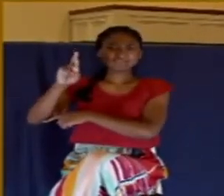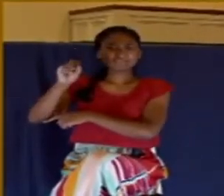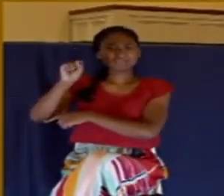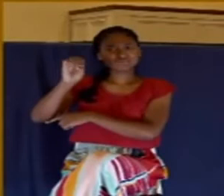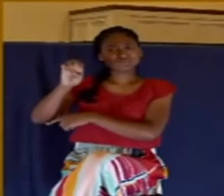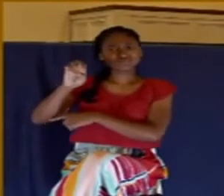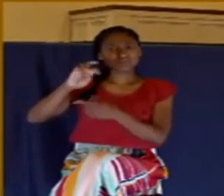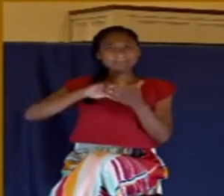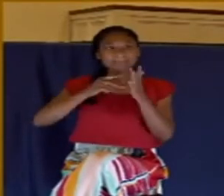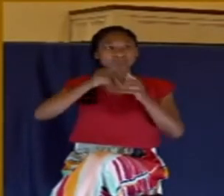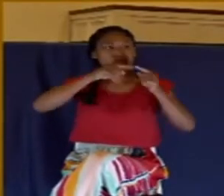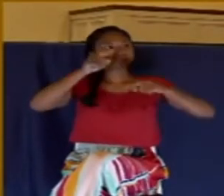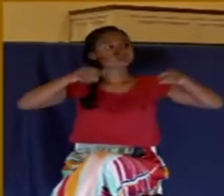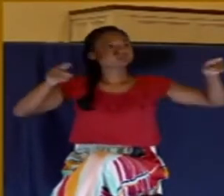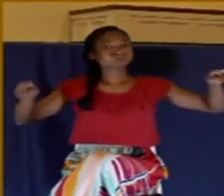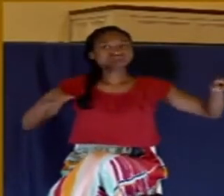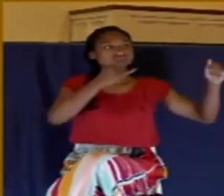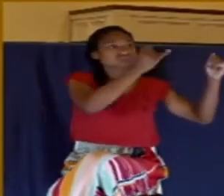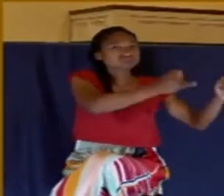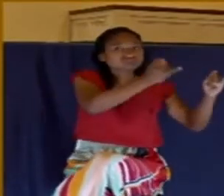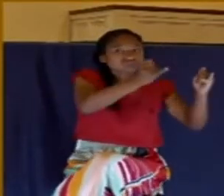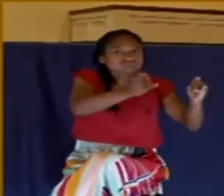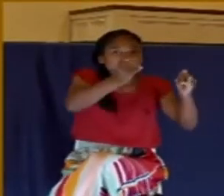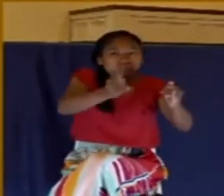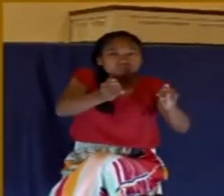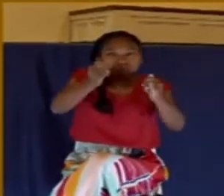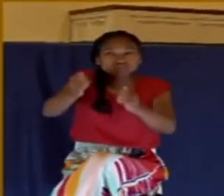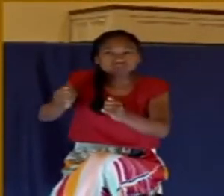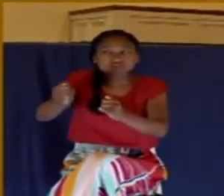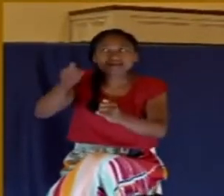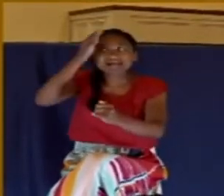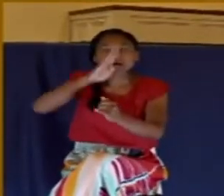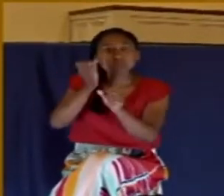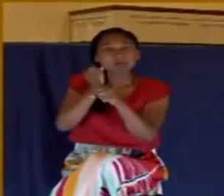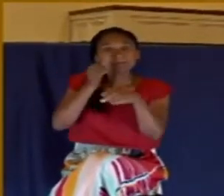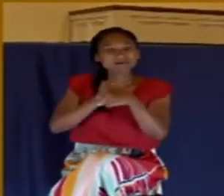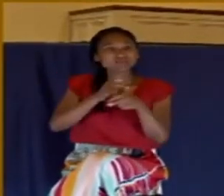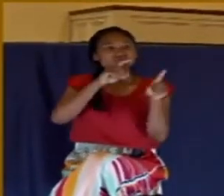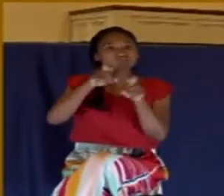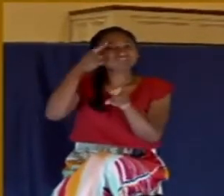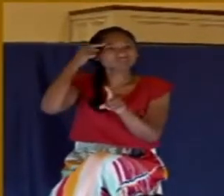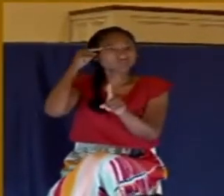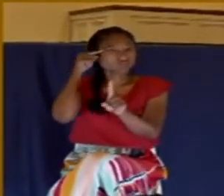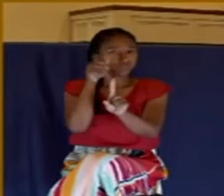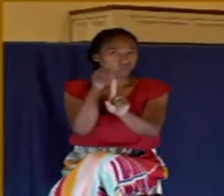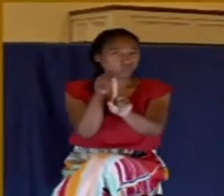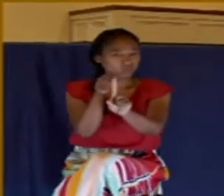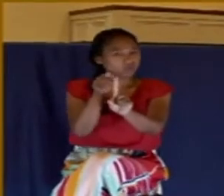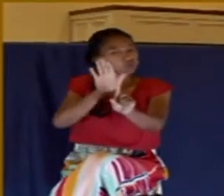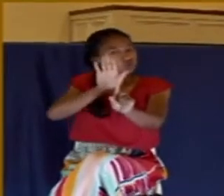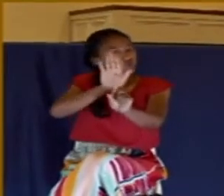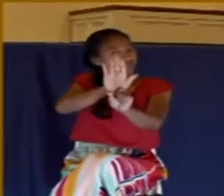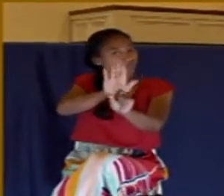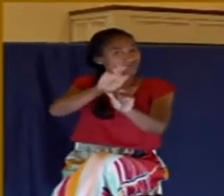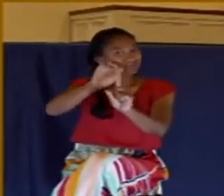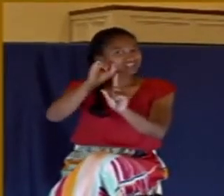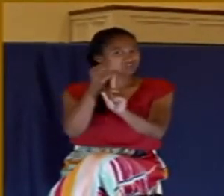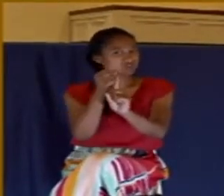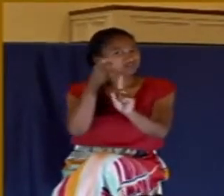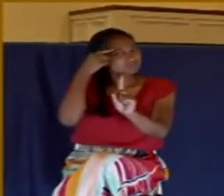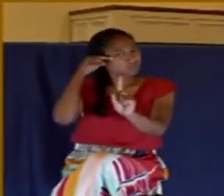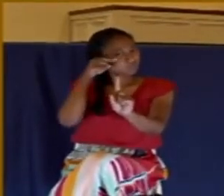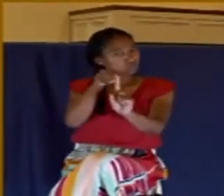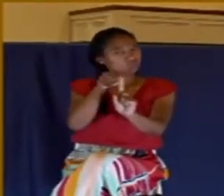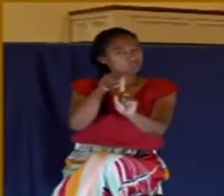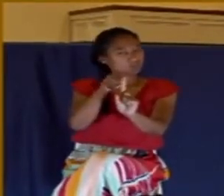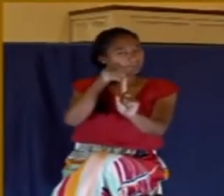you. He'll make a trial just for you that'll fit you in your circumstance. It's